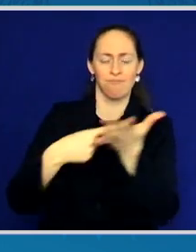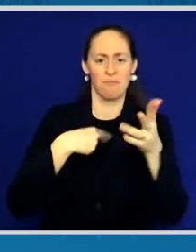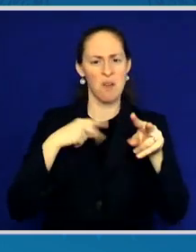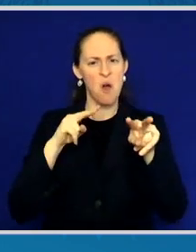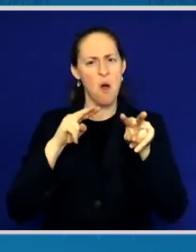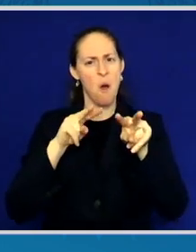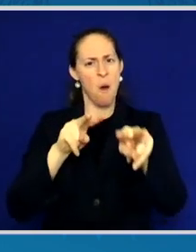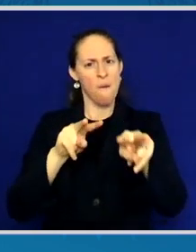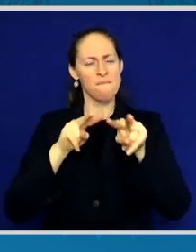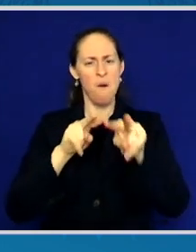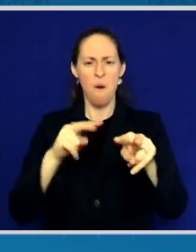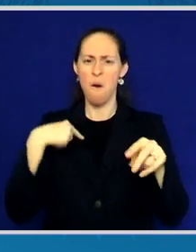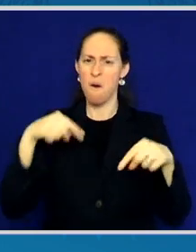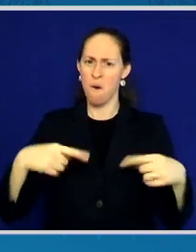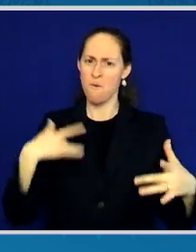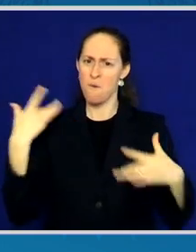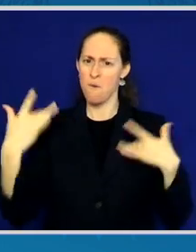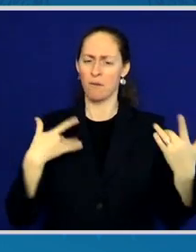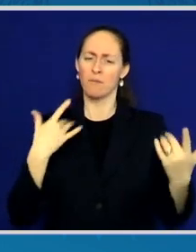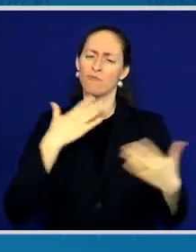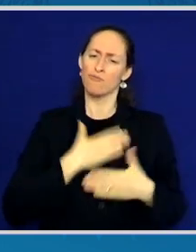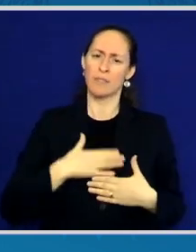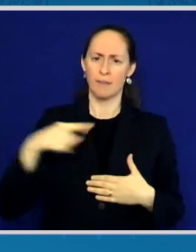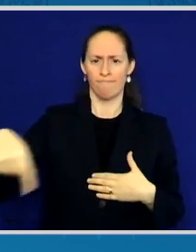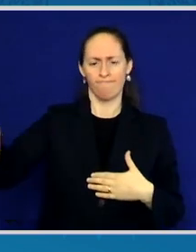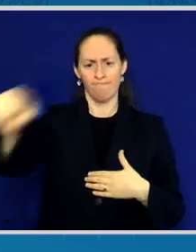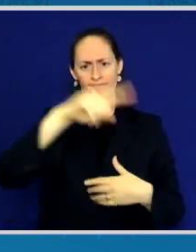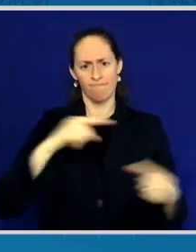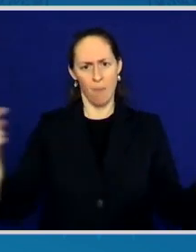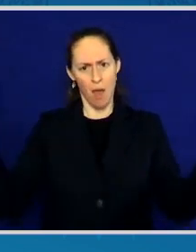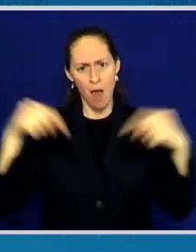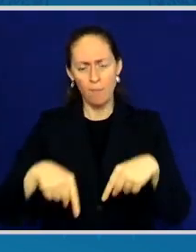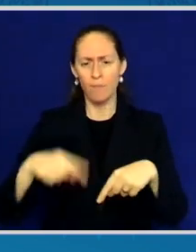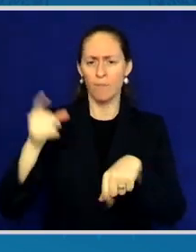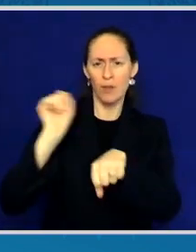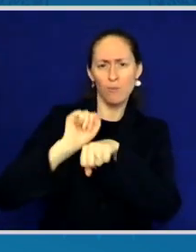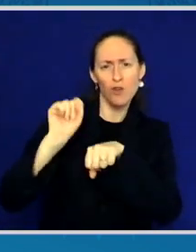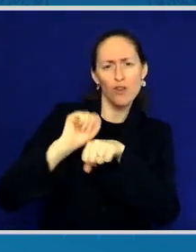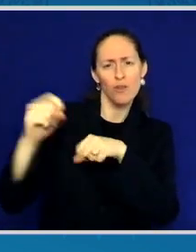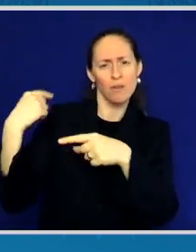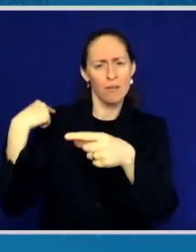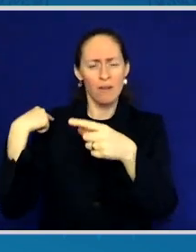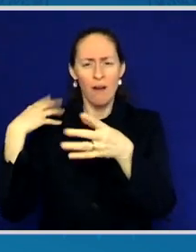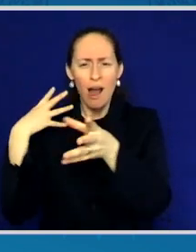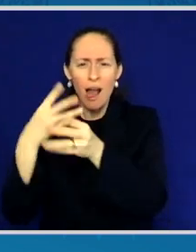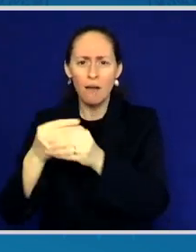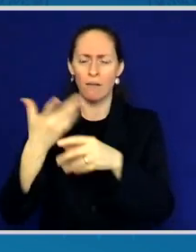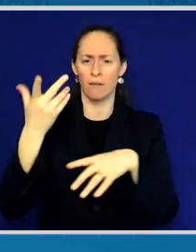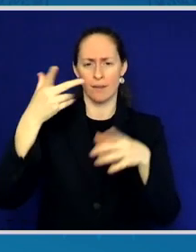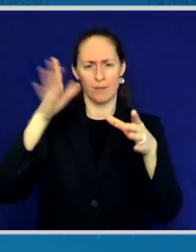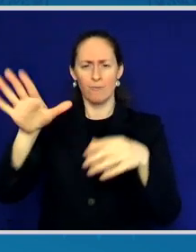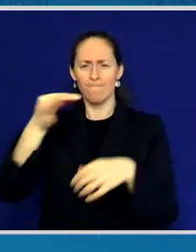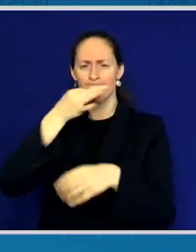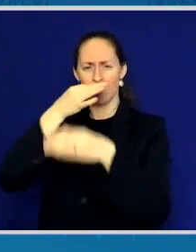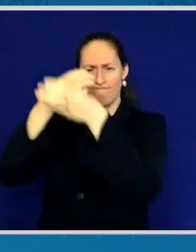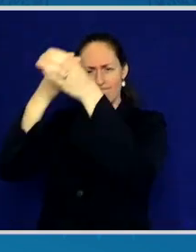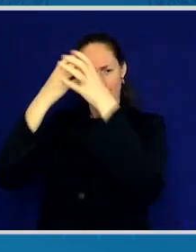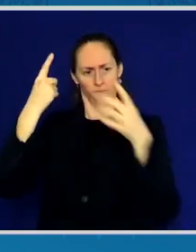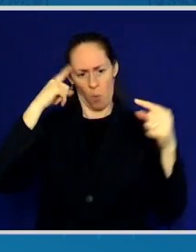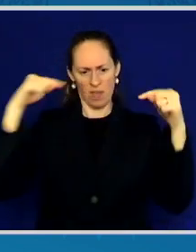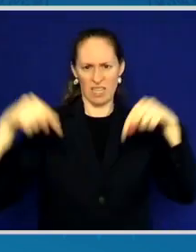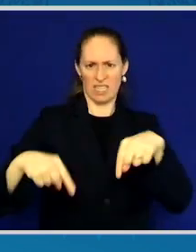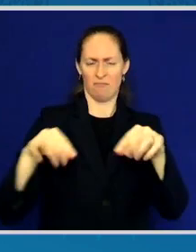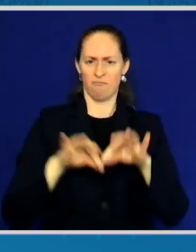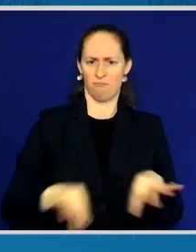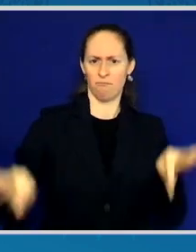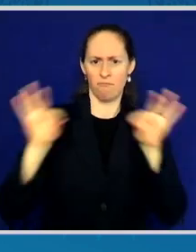you all for doing the work that you do, for your expertise, and for the discussion we're about to have. I hope to be able to